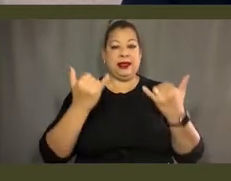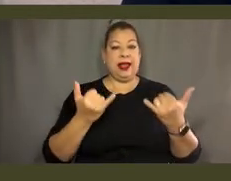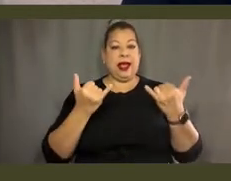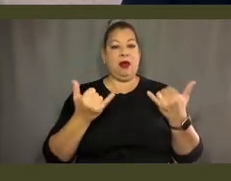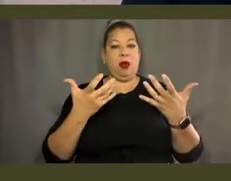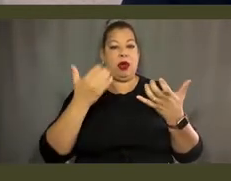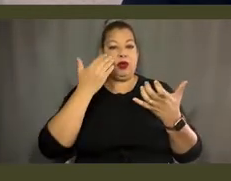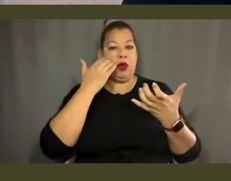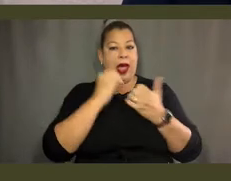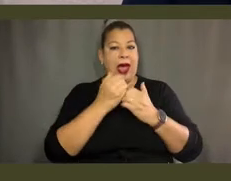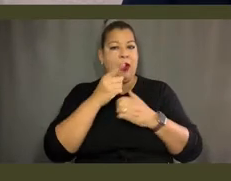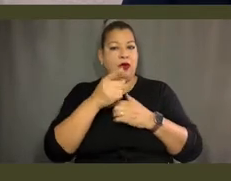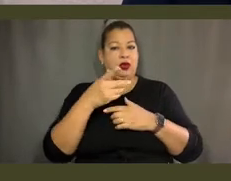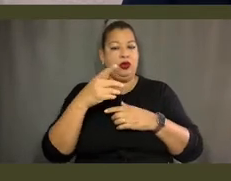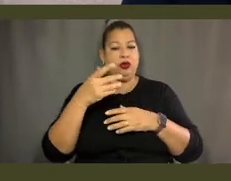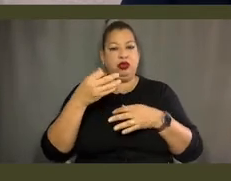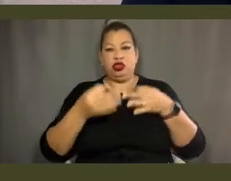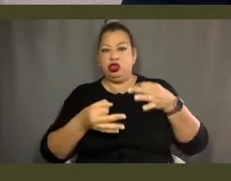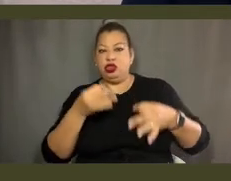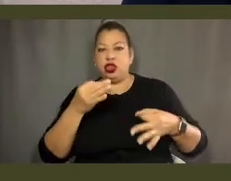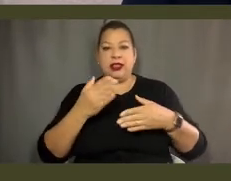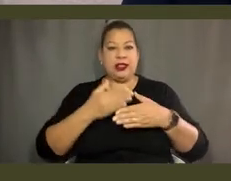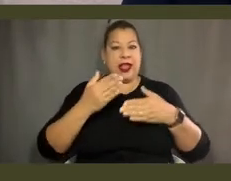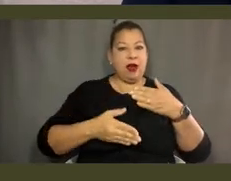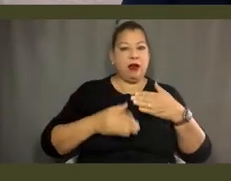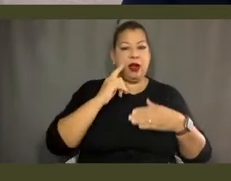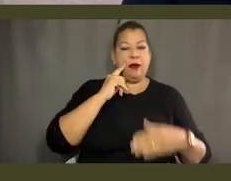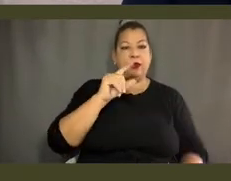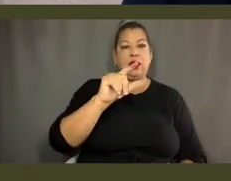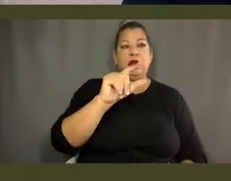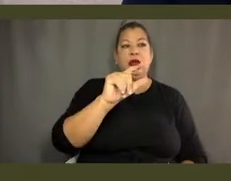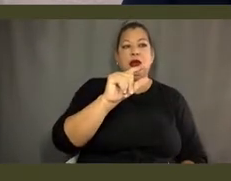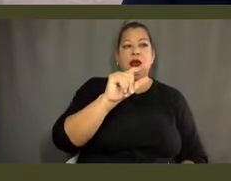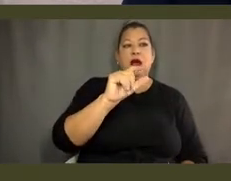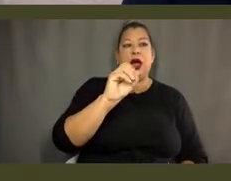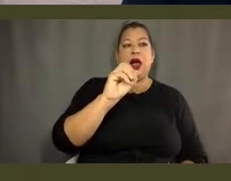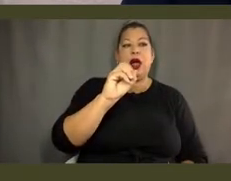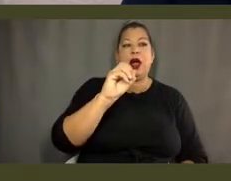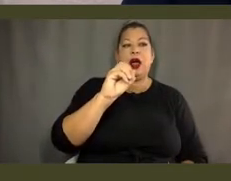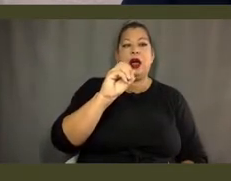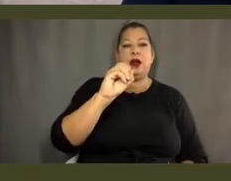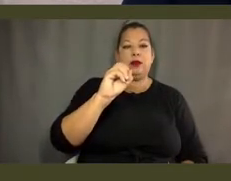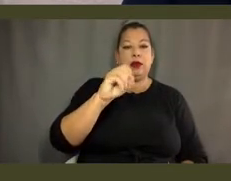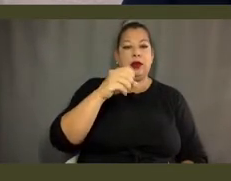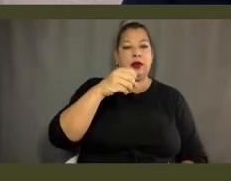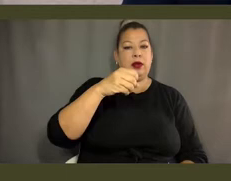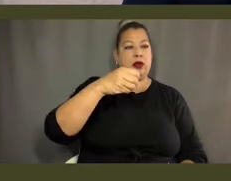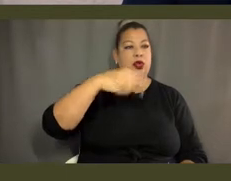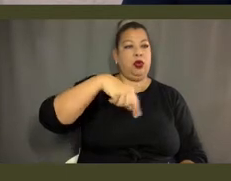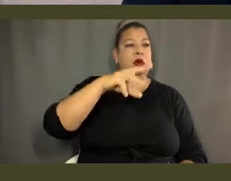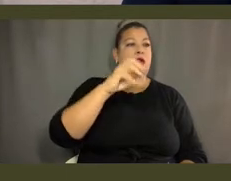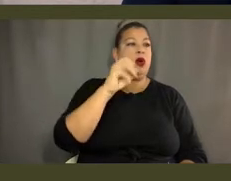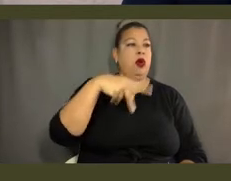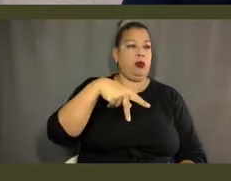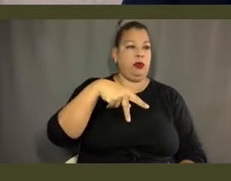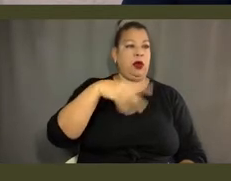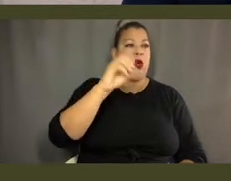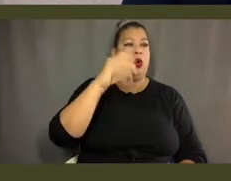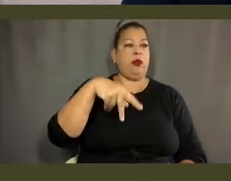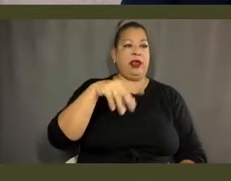the COP26 climate talks. And we have various options for you. We have heading in the